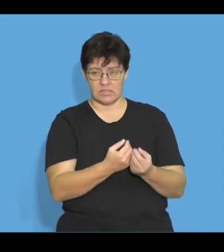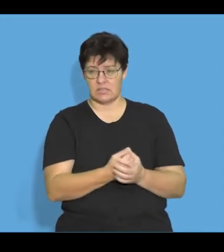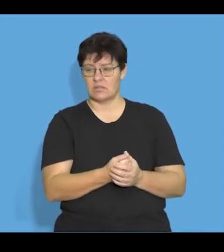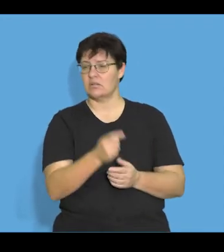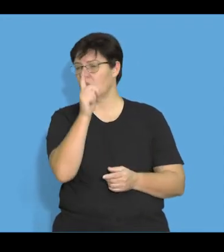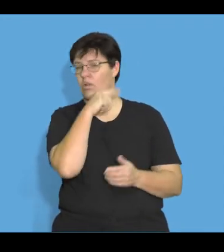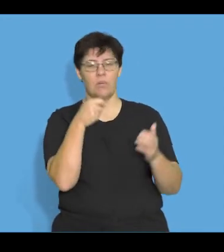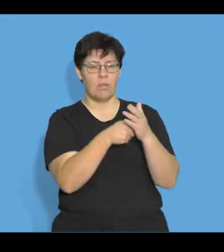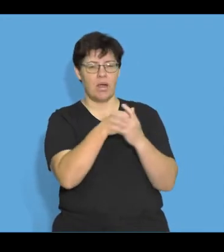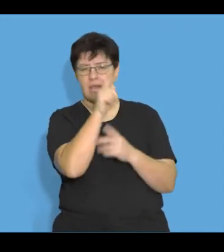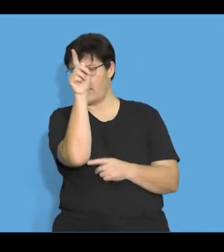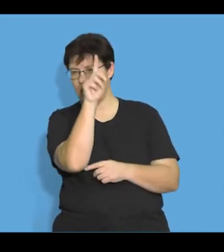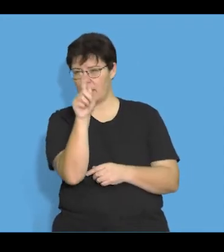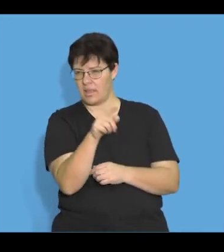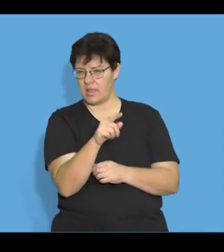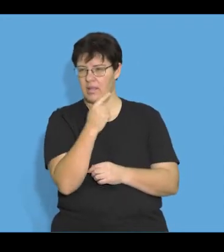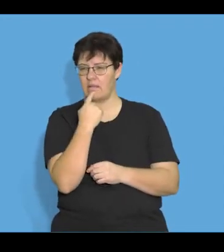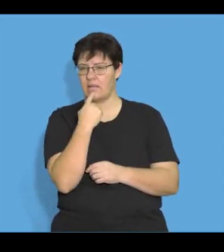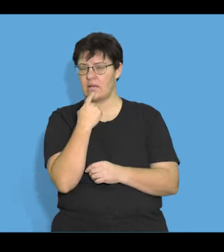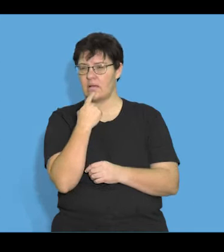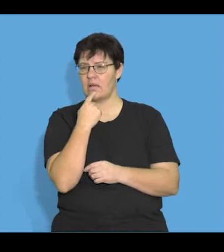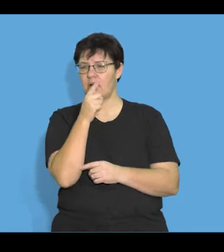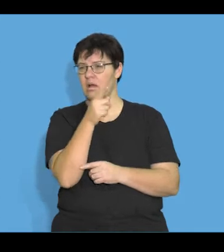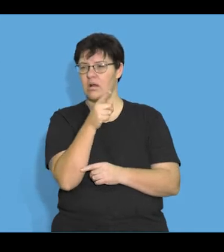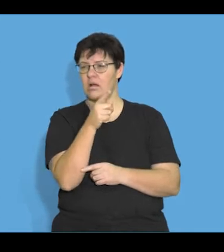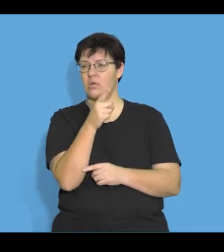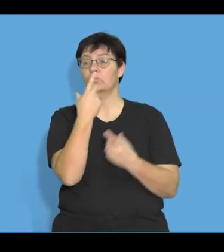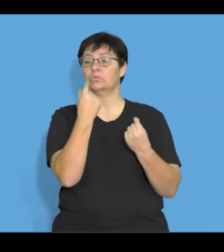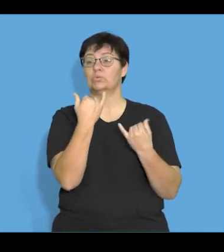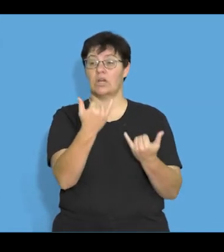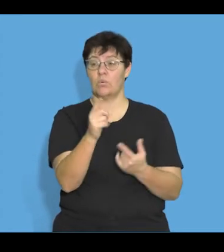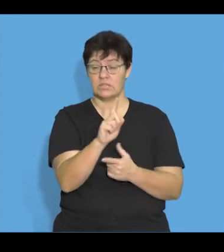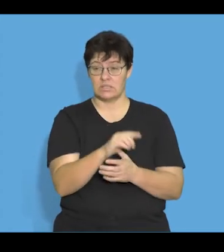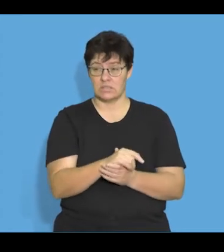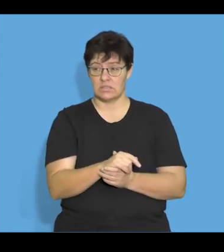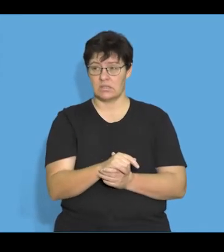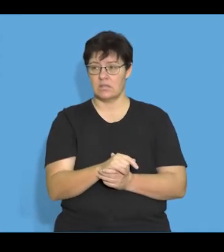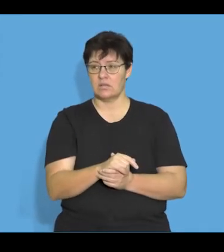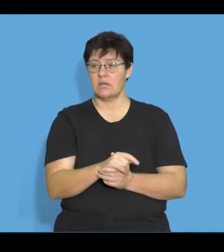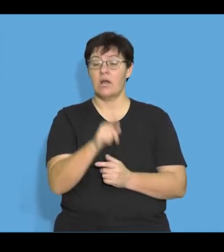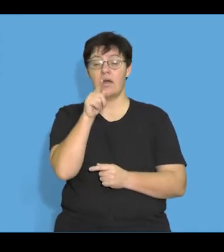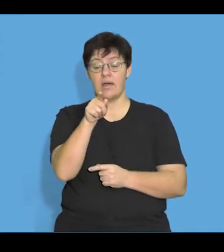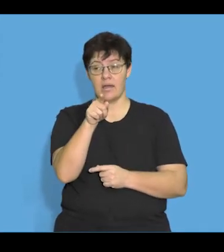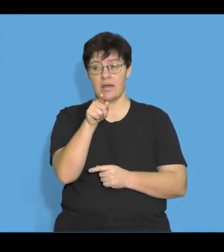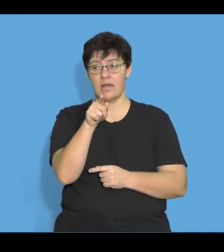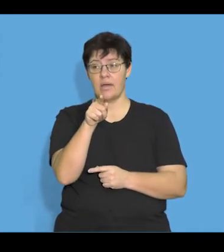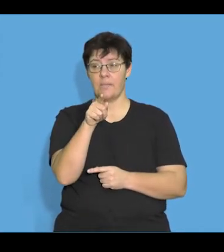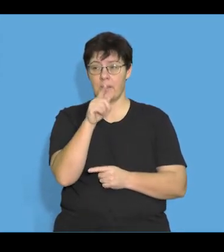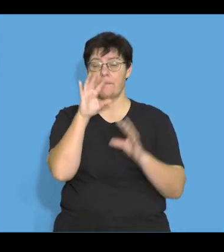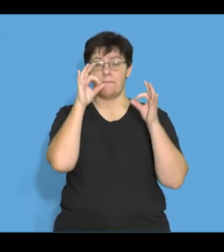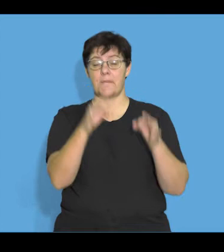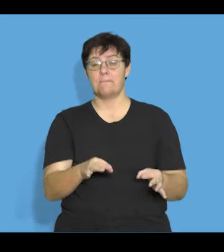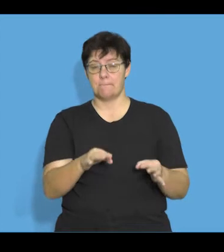at the purchases figure. Then obviously what you're now going to do is you're going to take that to determine